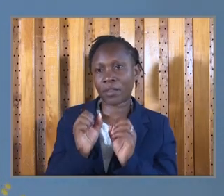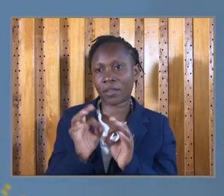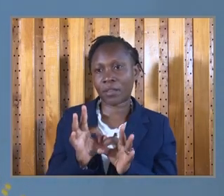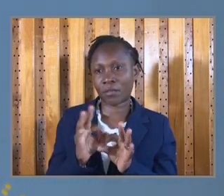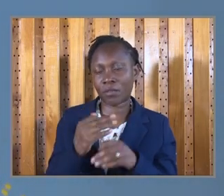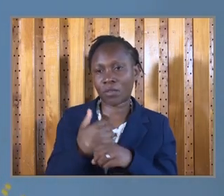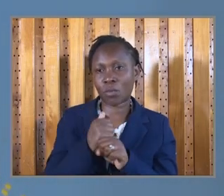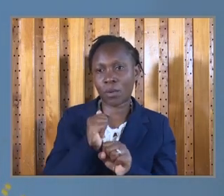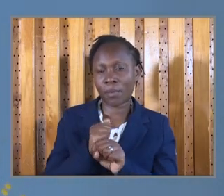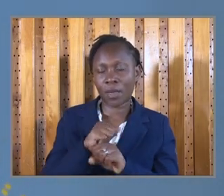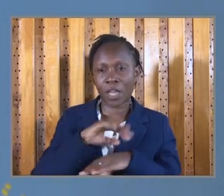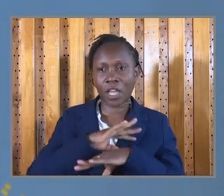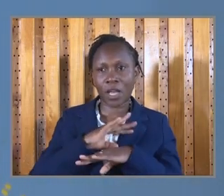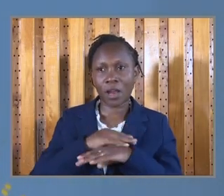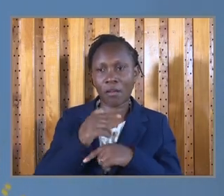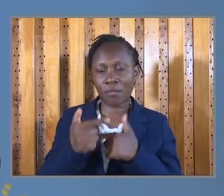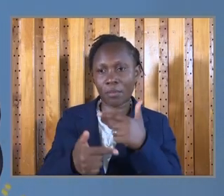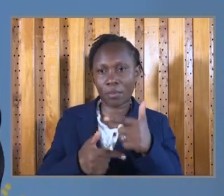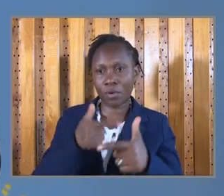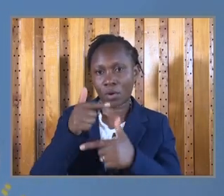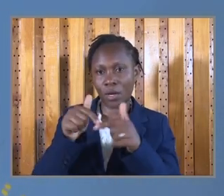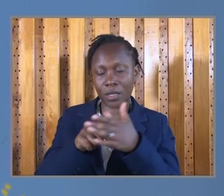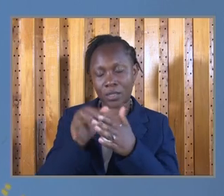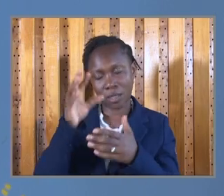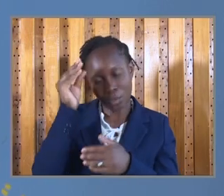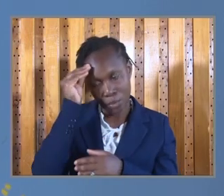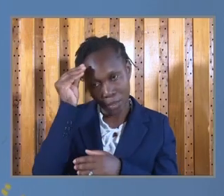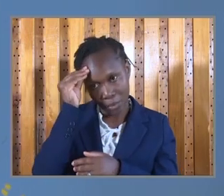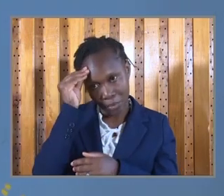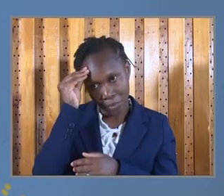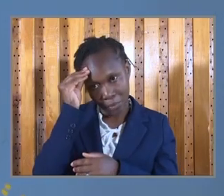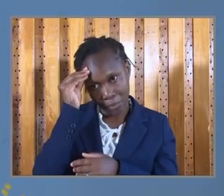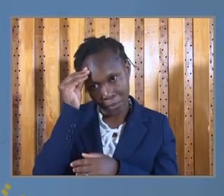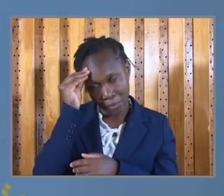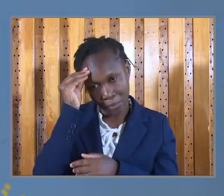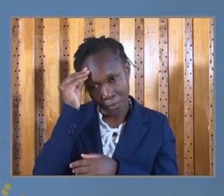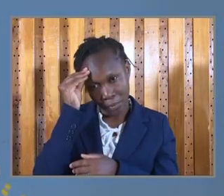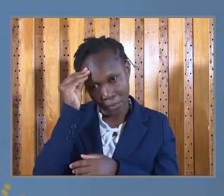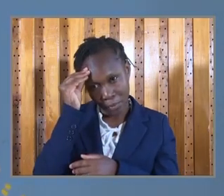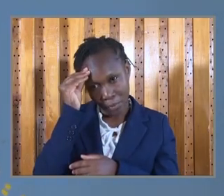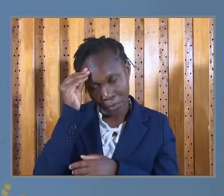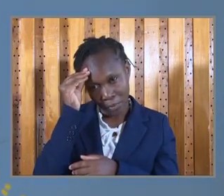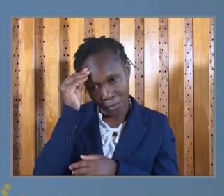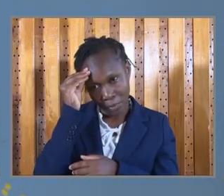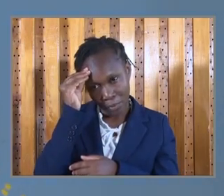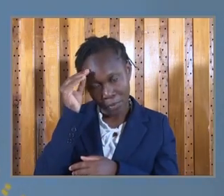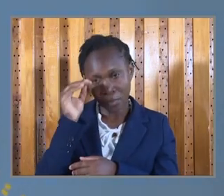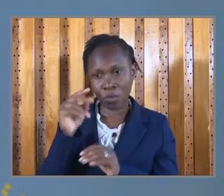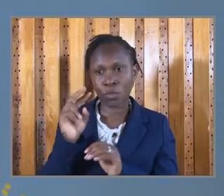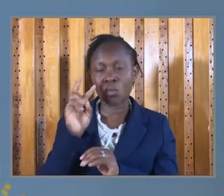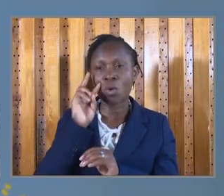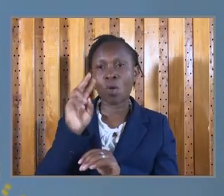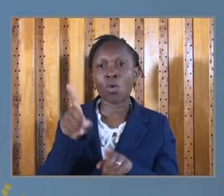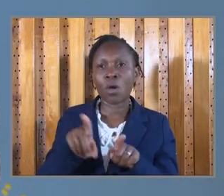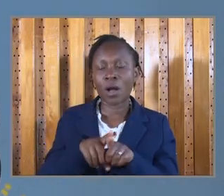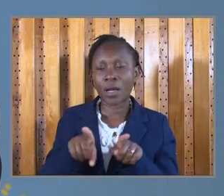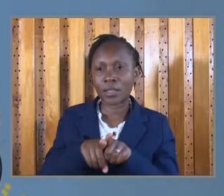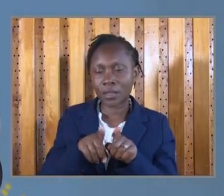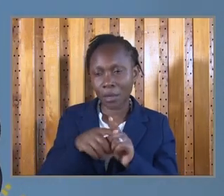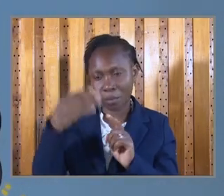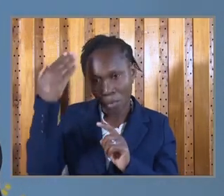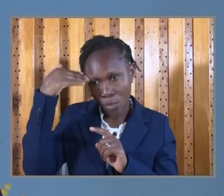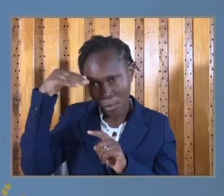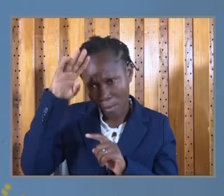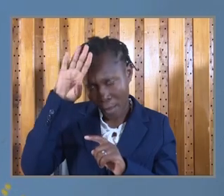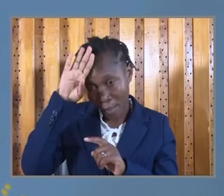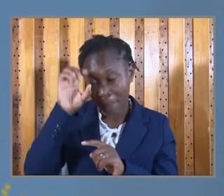if we make enough progress on mitigation, the loss and damage fund can be launched in Dubai with first pledges too.